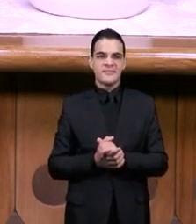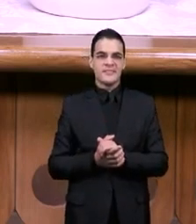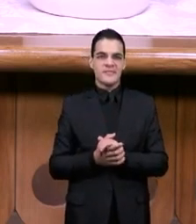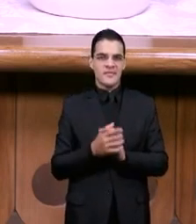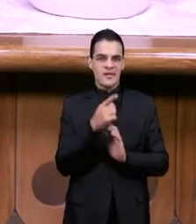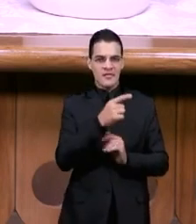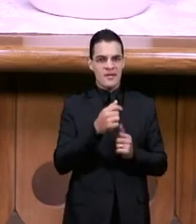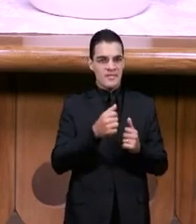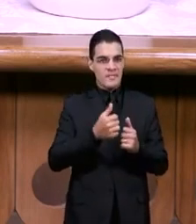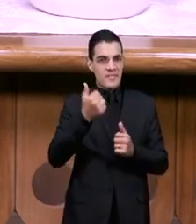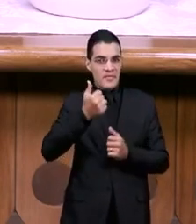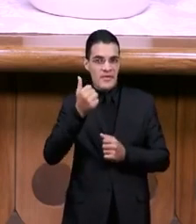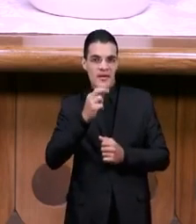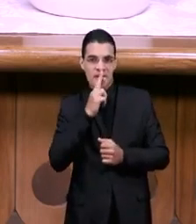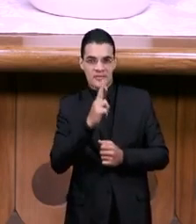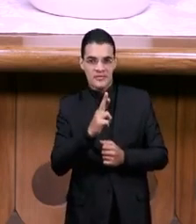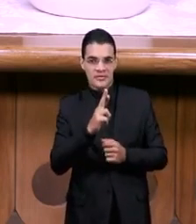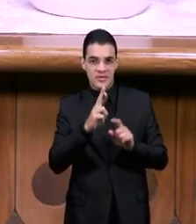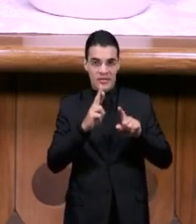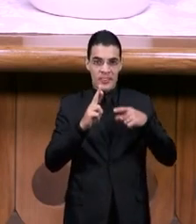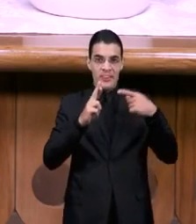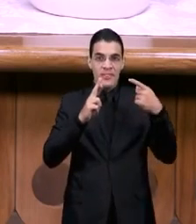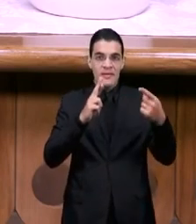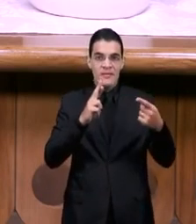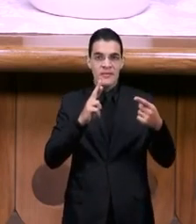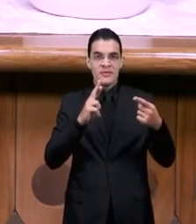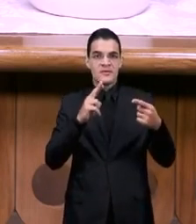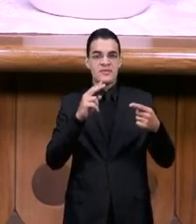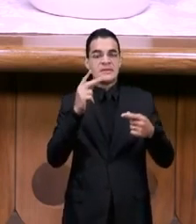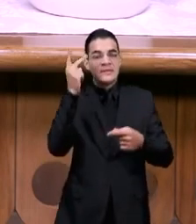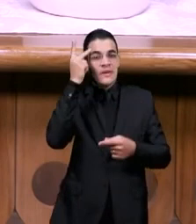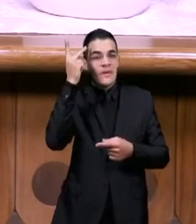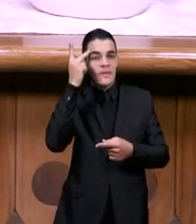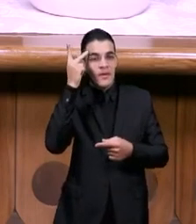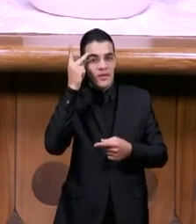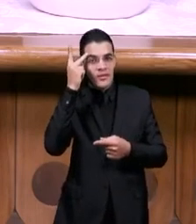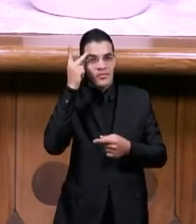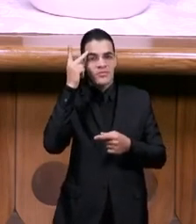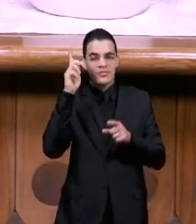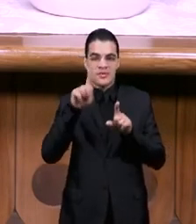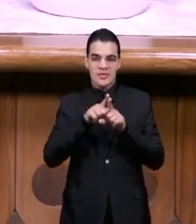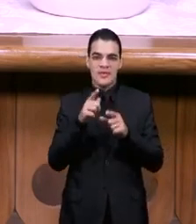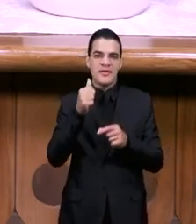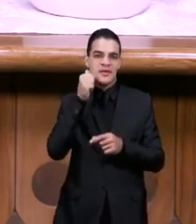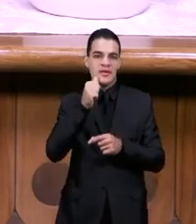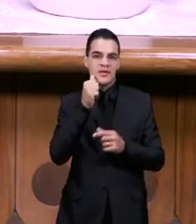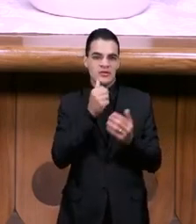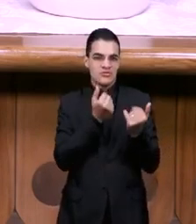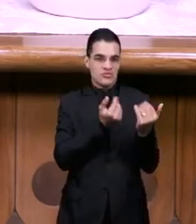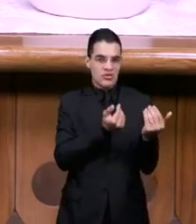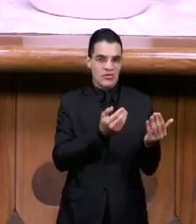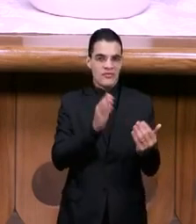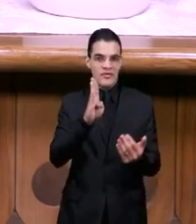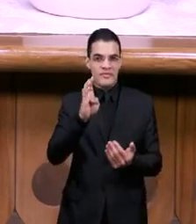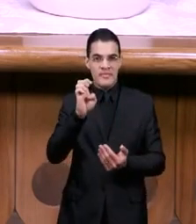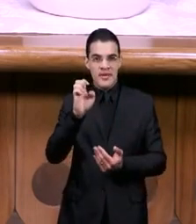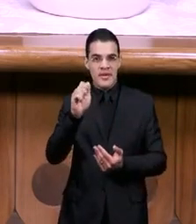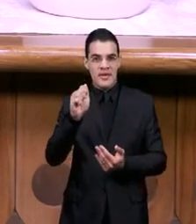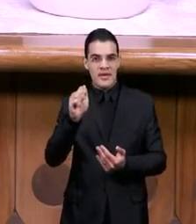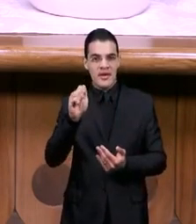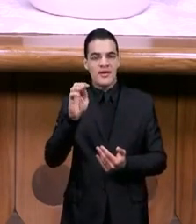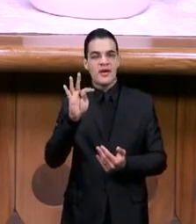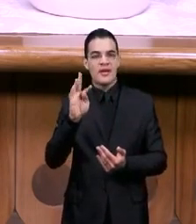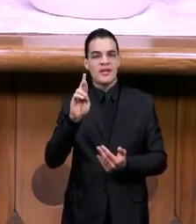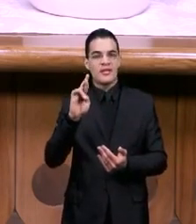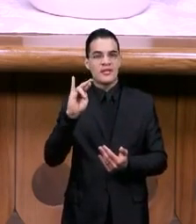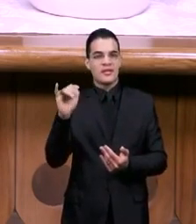Gerais. He will have the first answer. And then we're going to São Paulo, where Beatrice, where she is